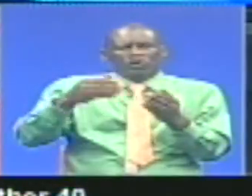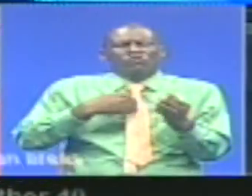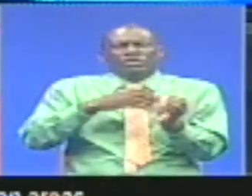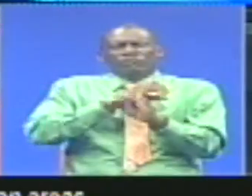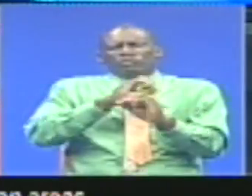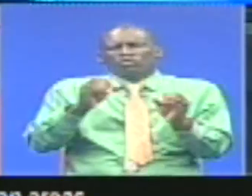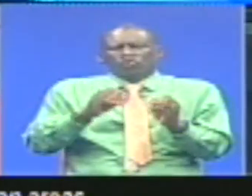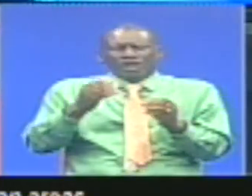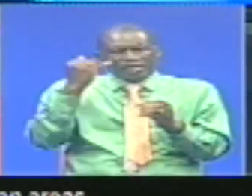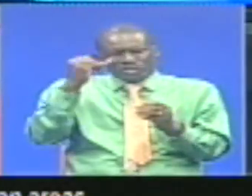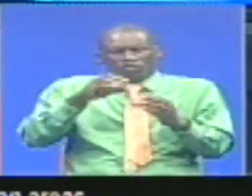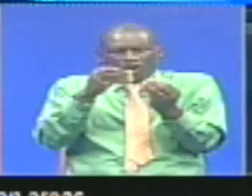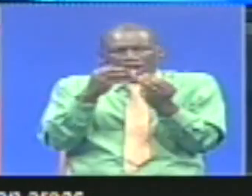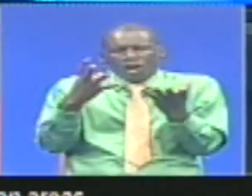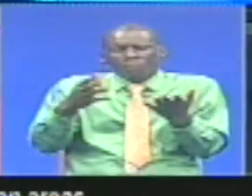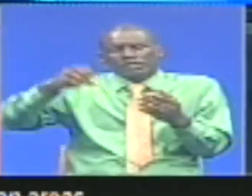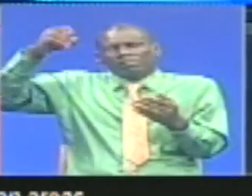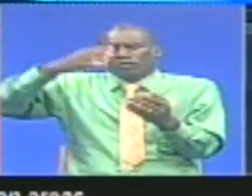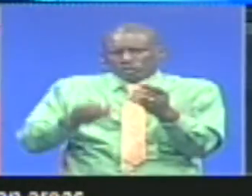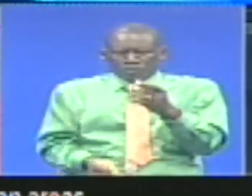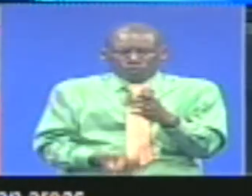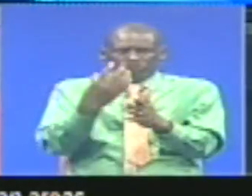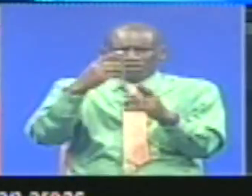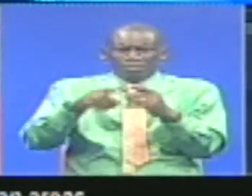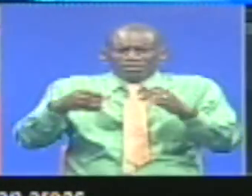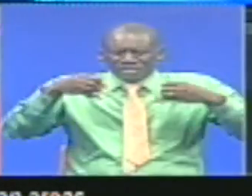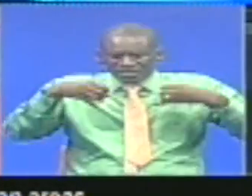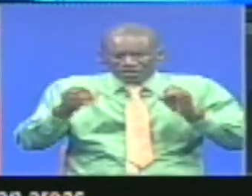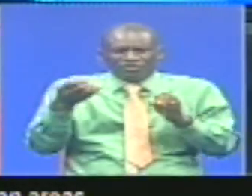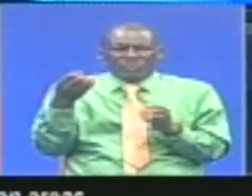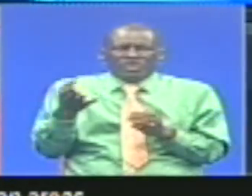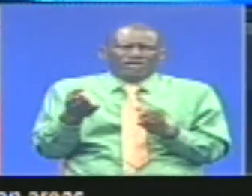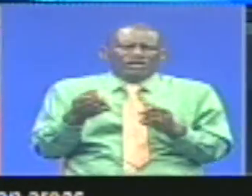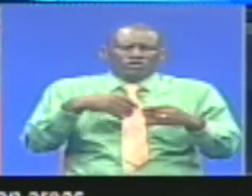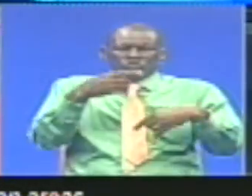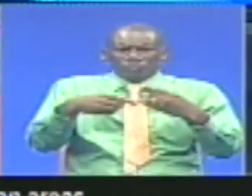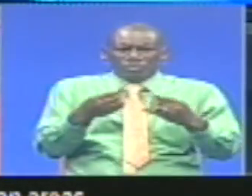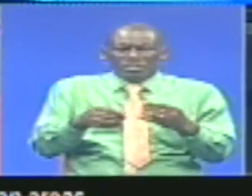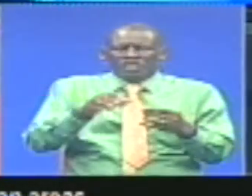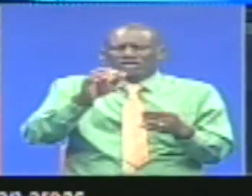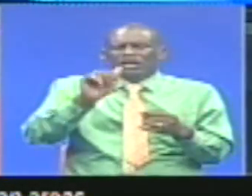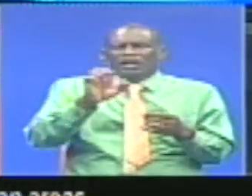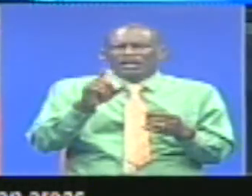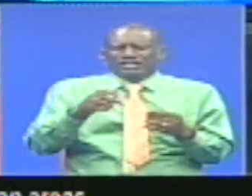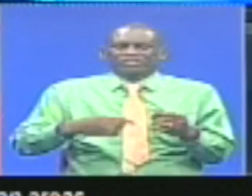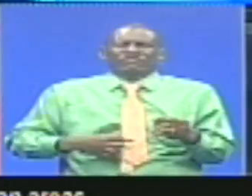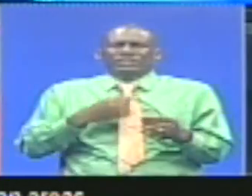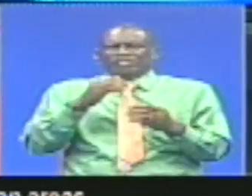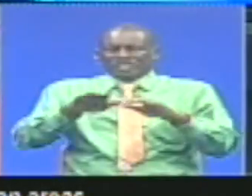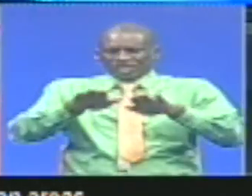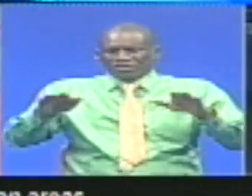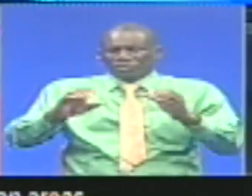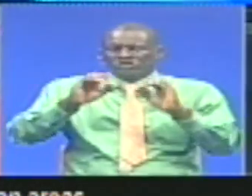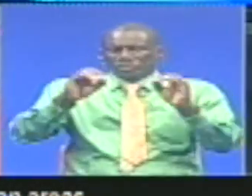amount of power that it will be producing, despite the testing that has been ongoing. Alex Mwangi toured ground zero of the